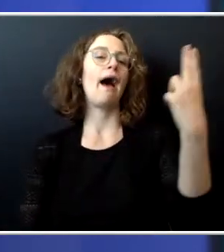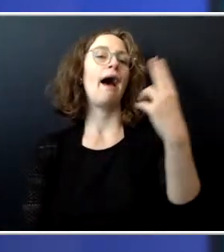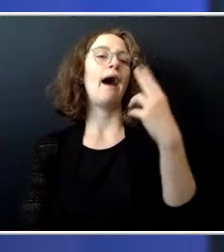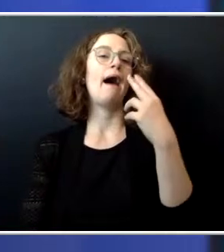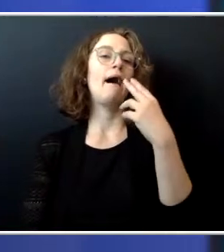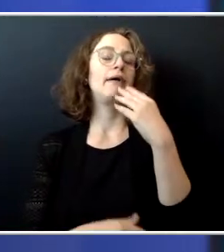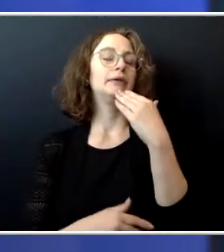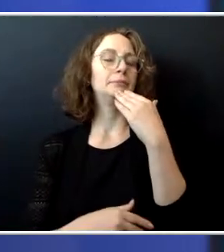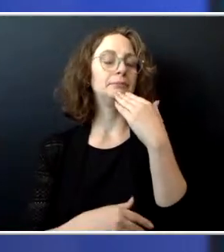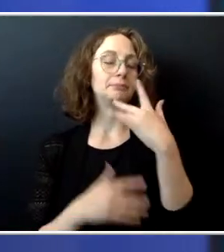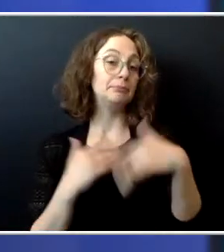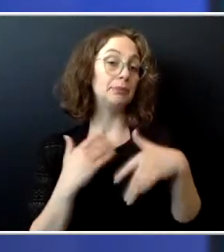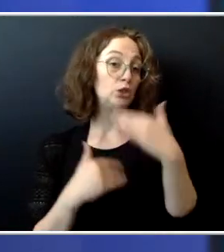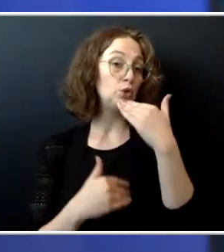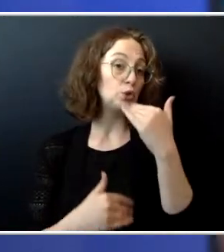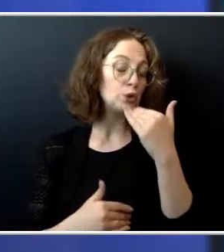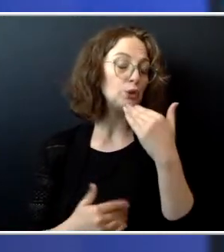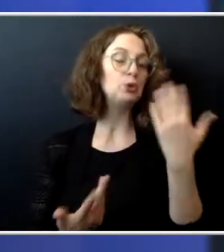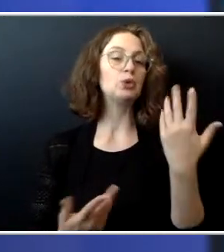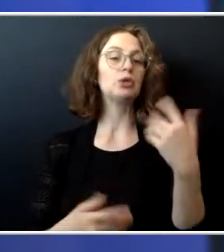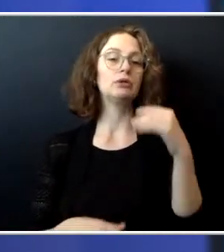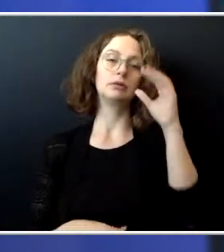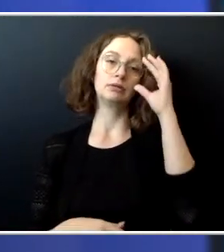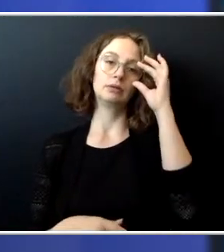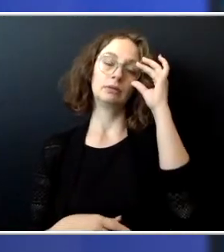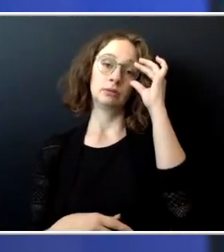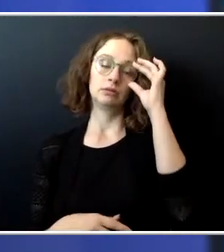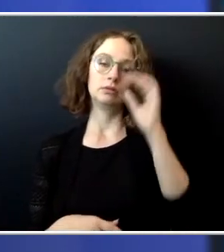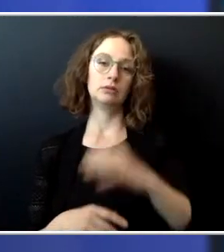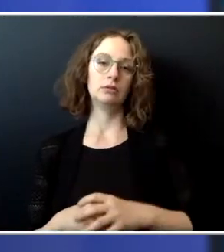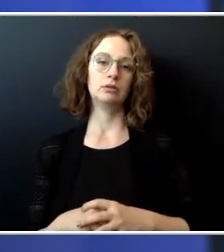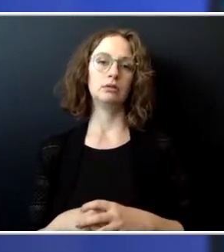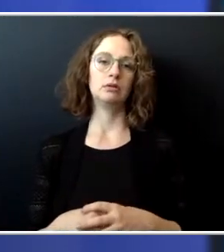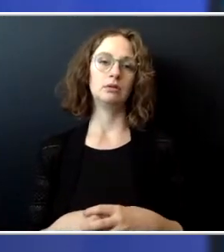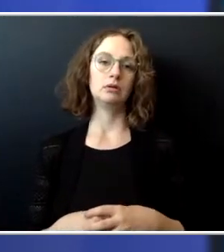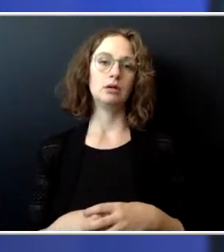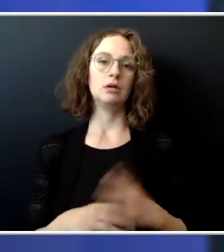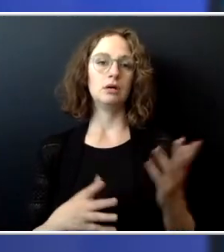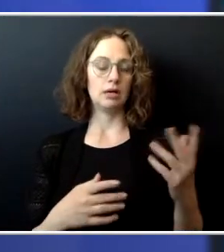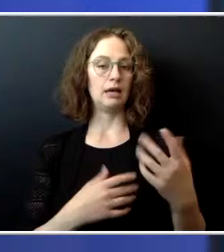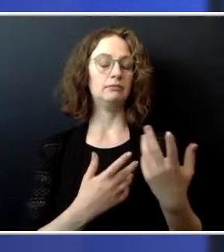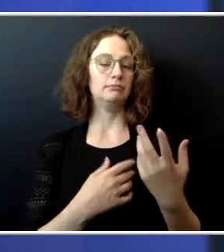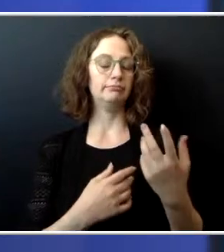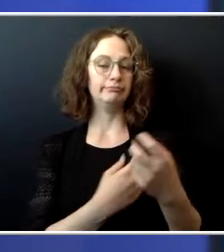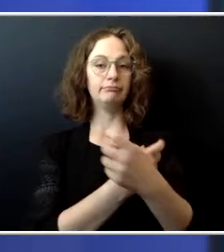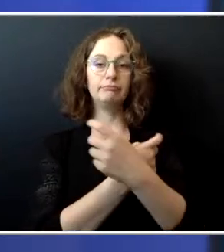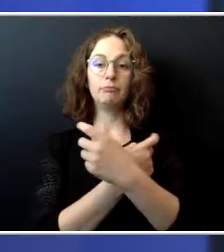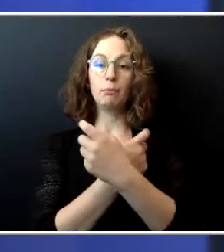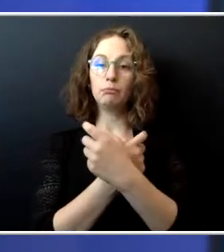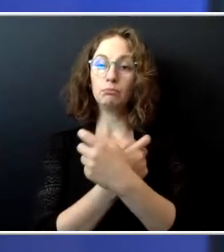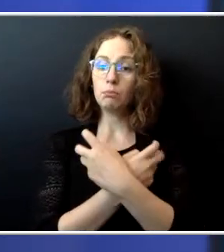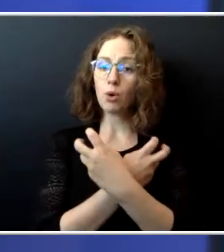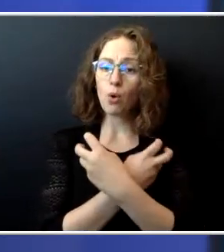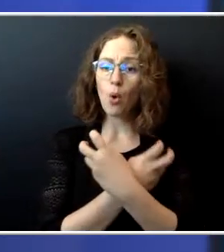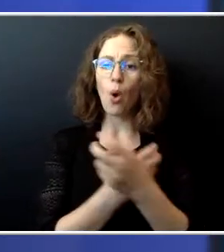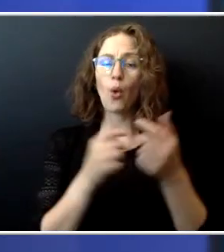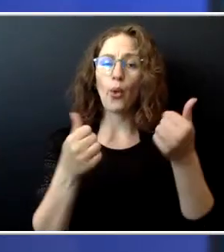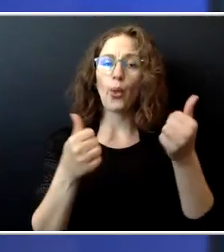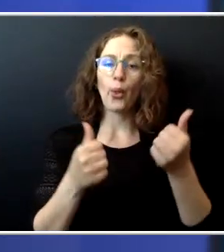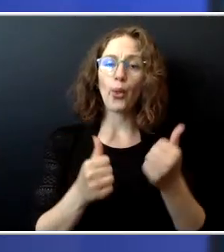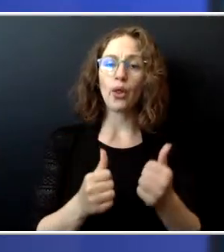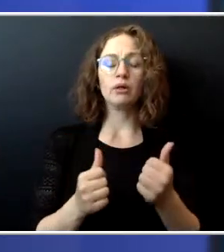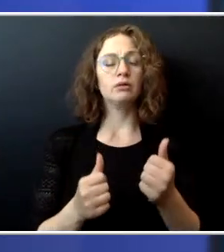of bone loss, steroid causes bone loss, so osteoporosis, they can have blood clot, and all these, if